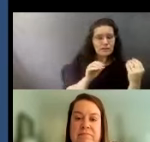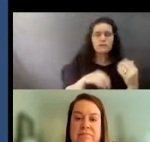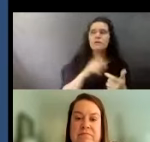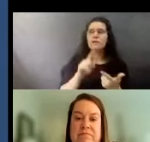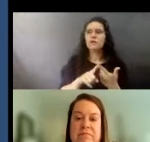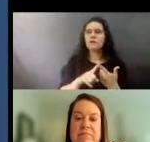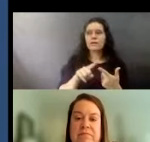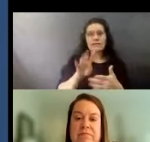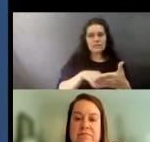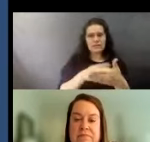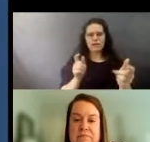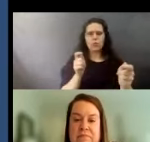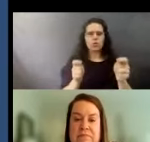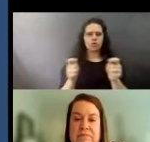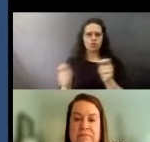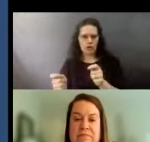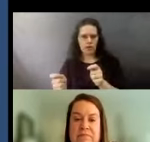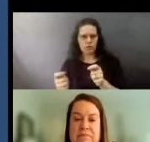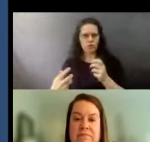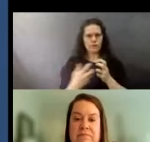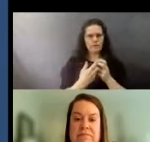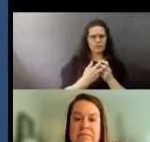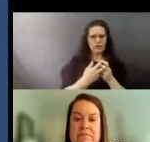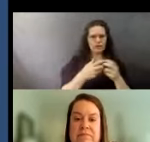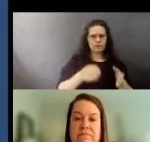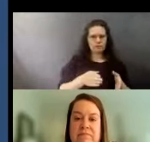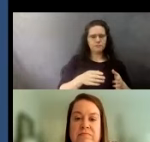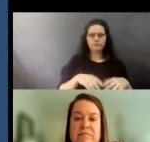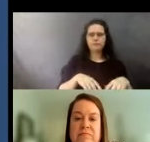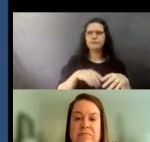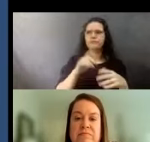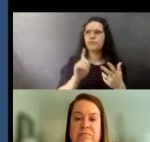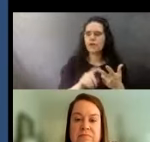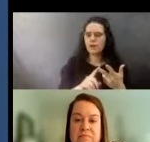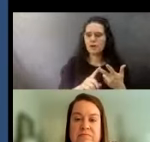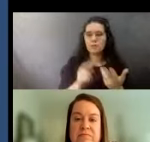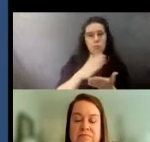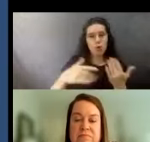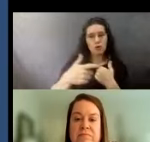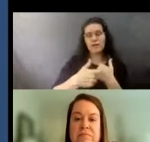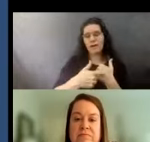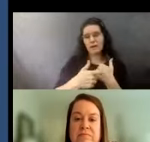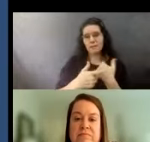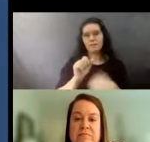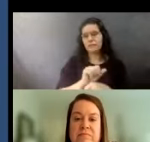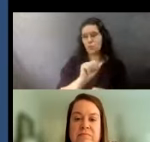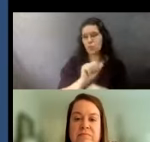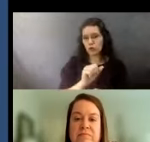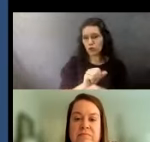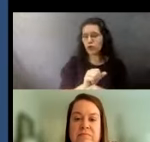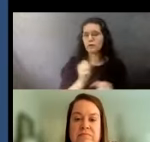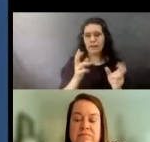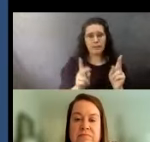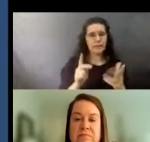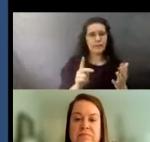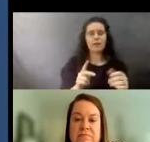schedule. We're going to probably see a push for part-time schedules. And the courts have been mixed